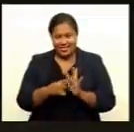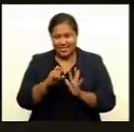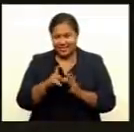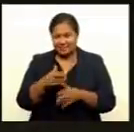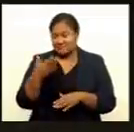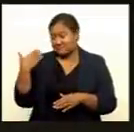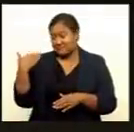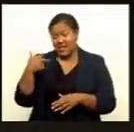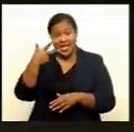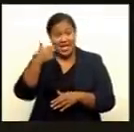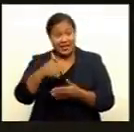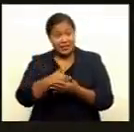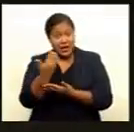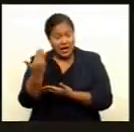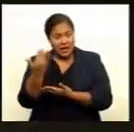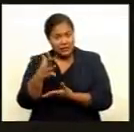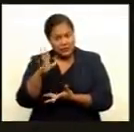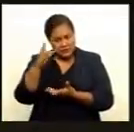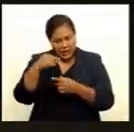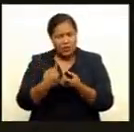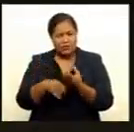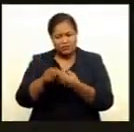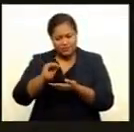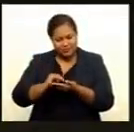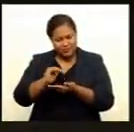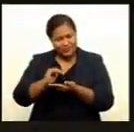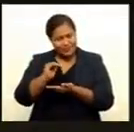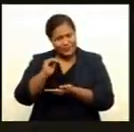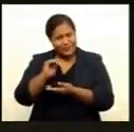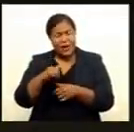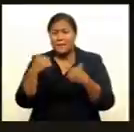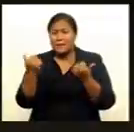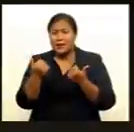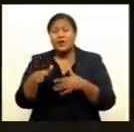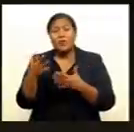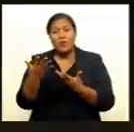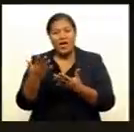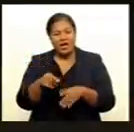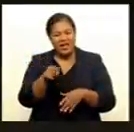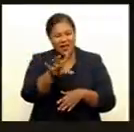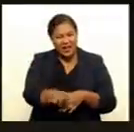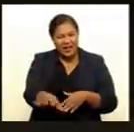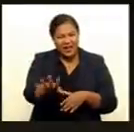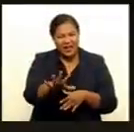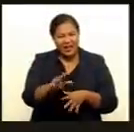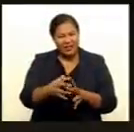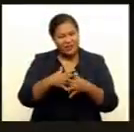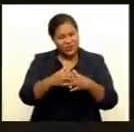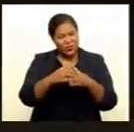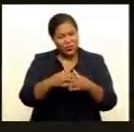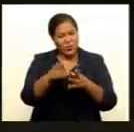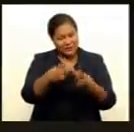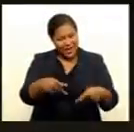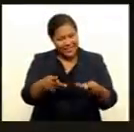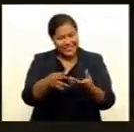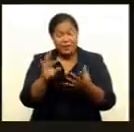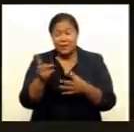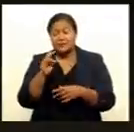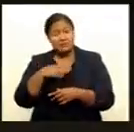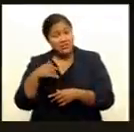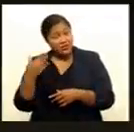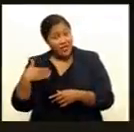8 days, the caseload has doubled, and majority of these cases are located in densely populated areas. According to the Ministry